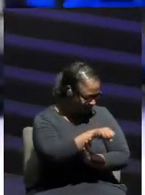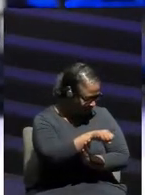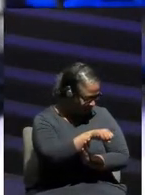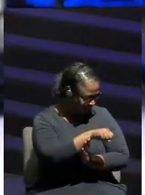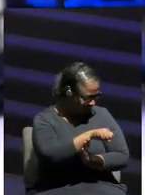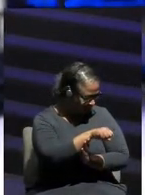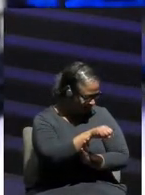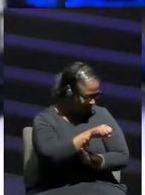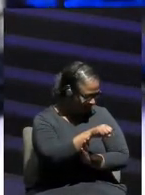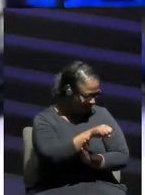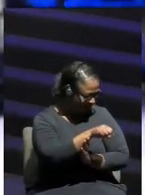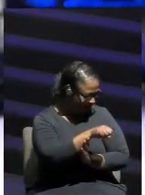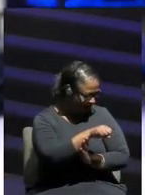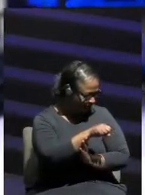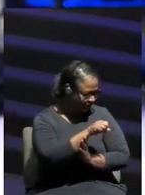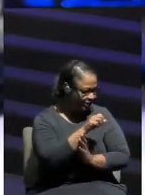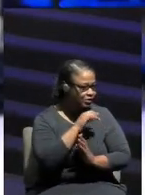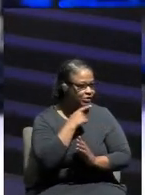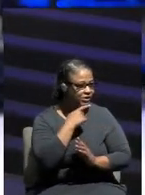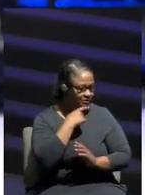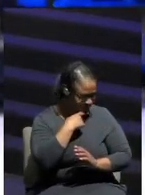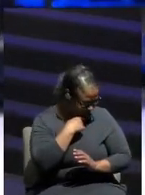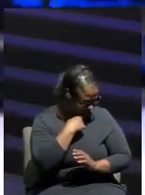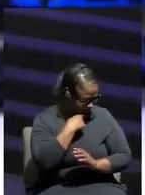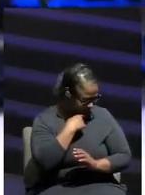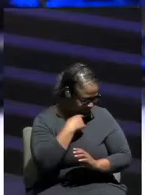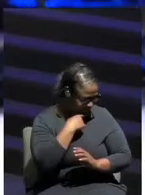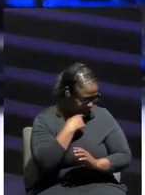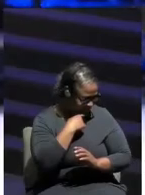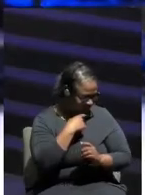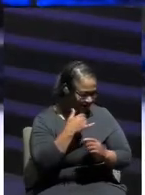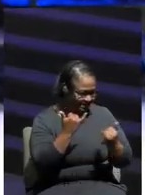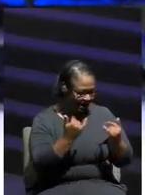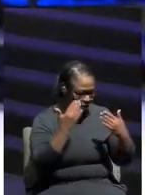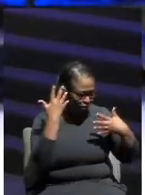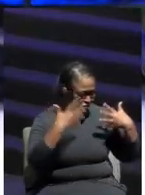down. Yeah, put your chin down. There you go. Now cry.